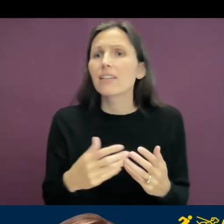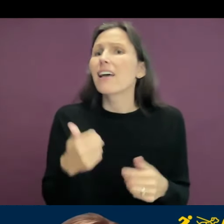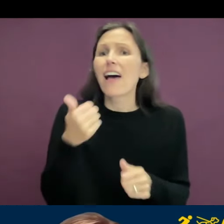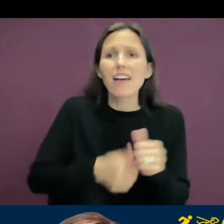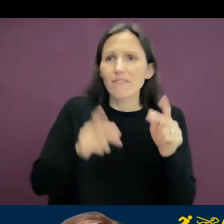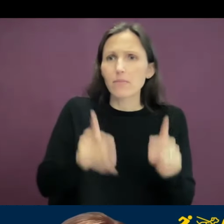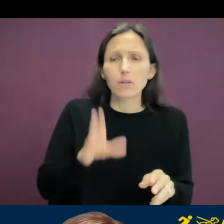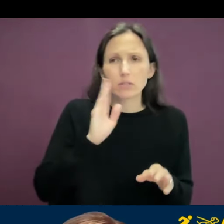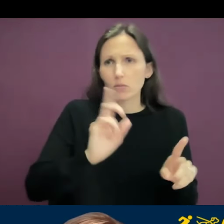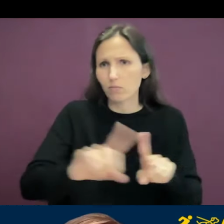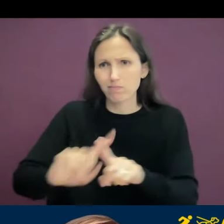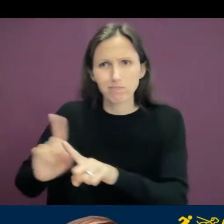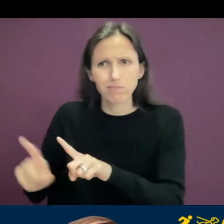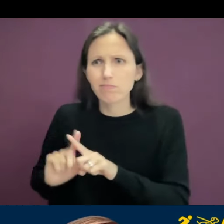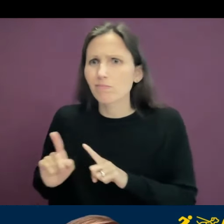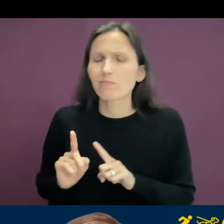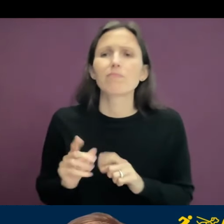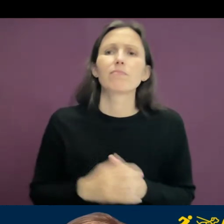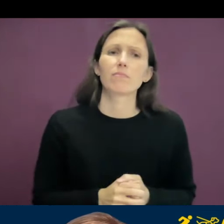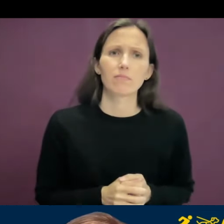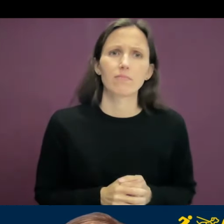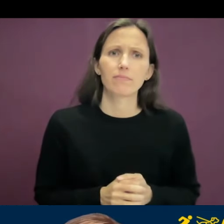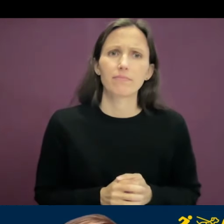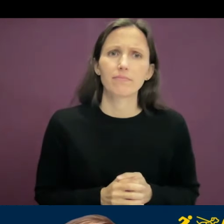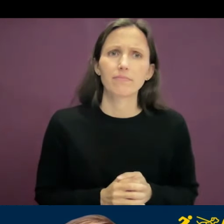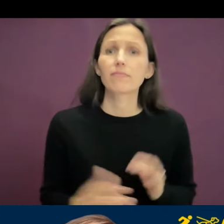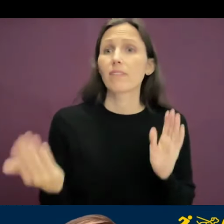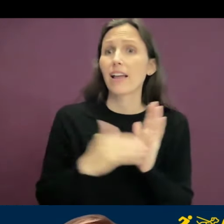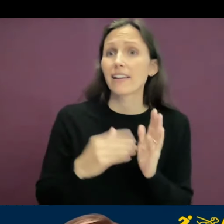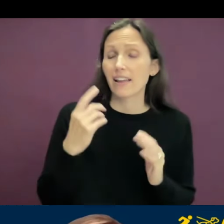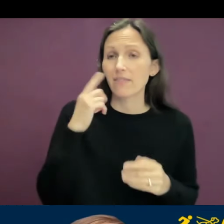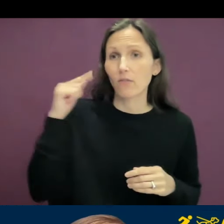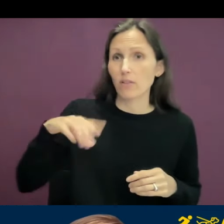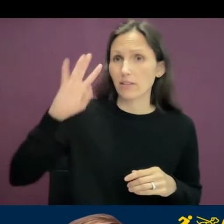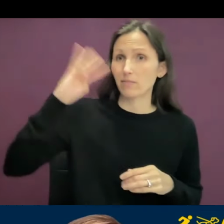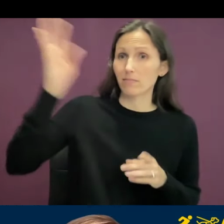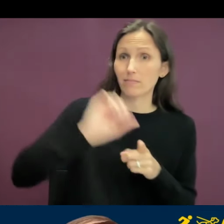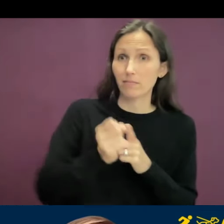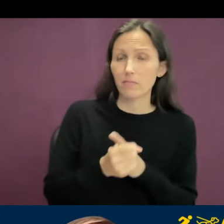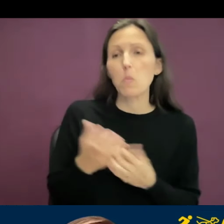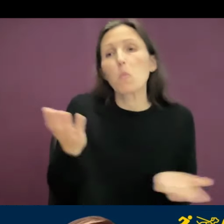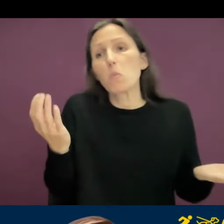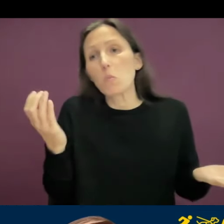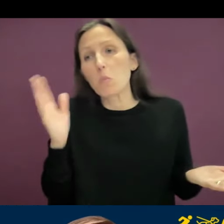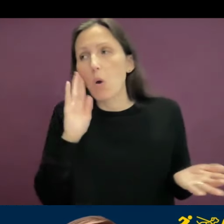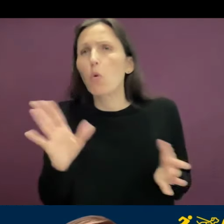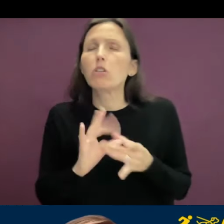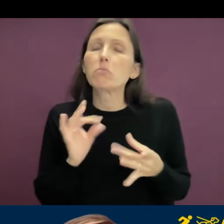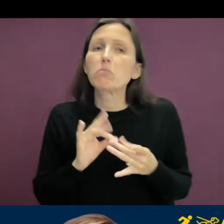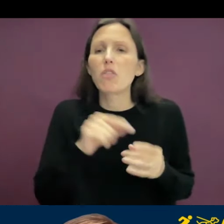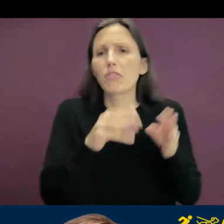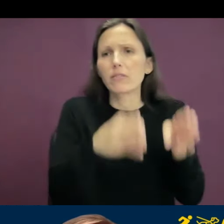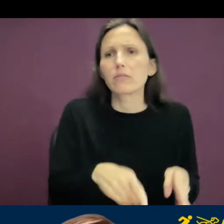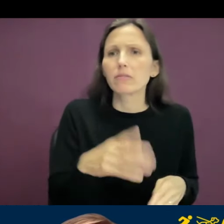are they one size fits all. Again, for the purpose of our scenario, we will say that this employee is